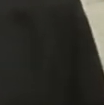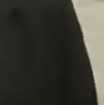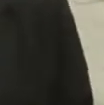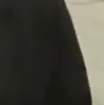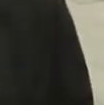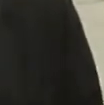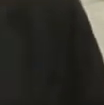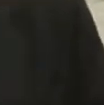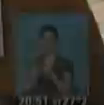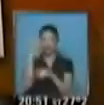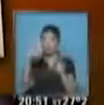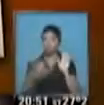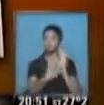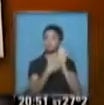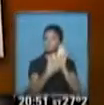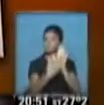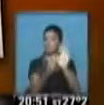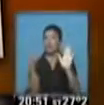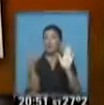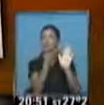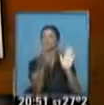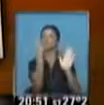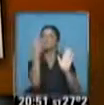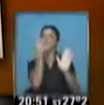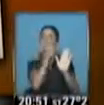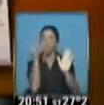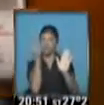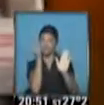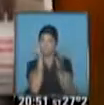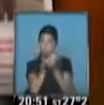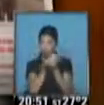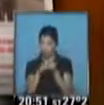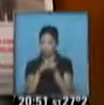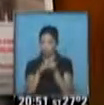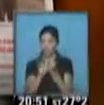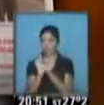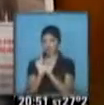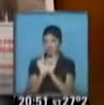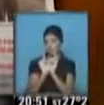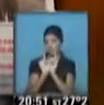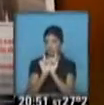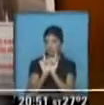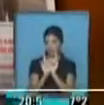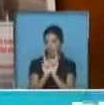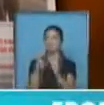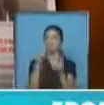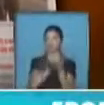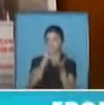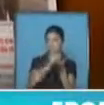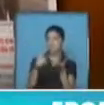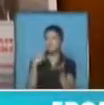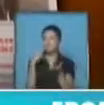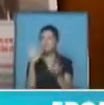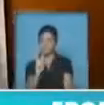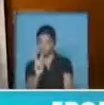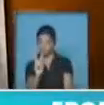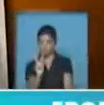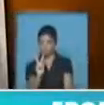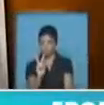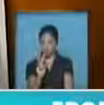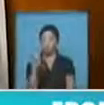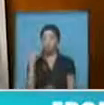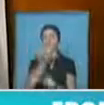South on Telesur. And staying with the Nisman case, the investigating attorney, Viviana Fein, has criticised